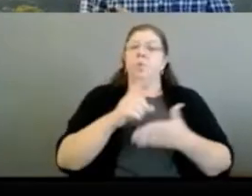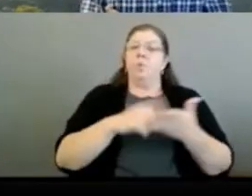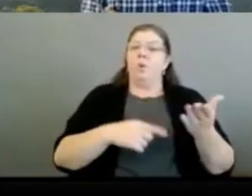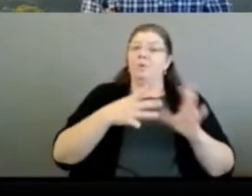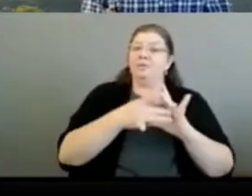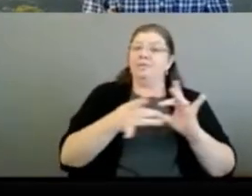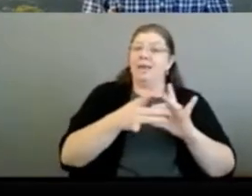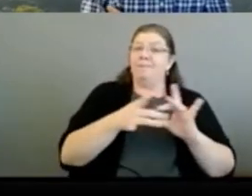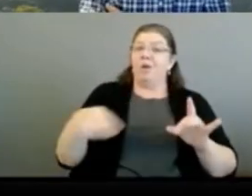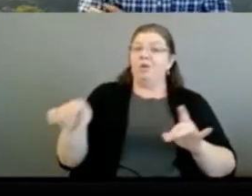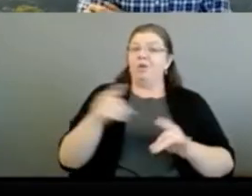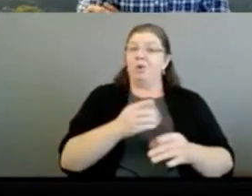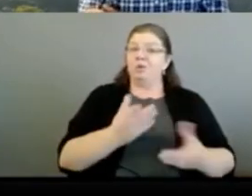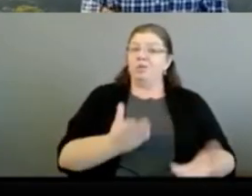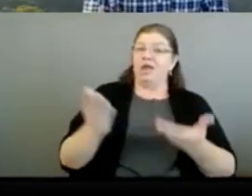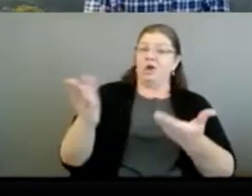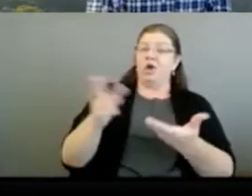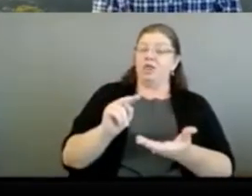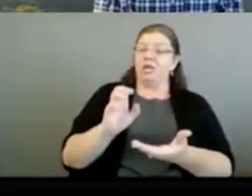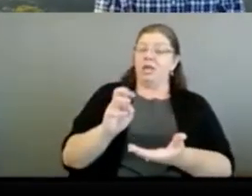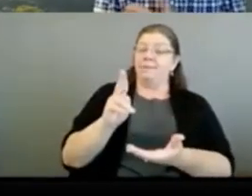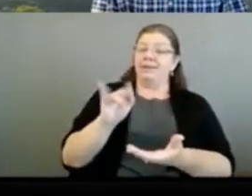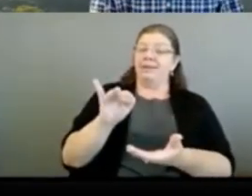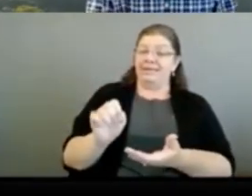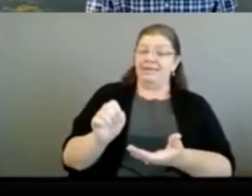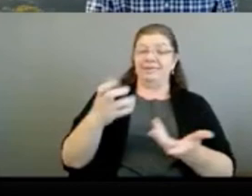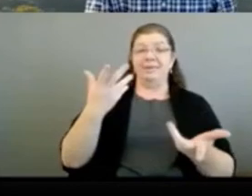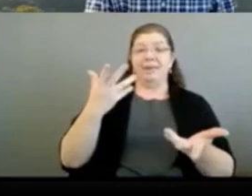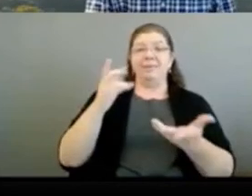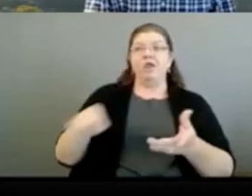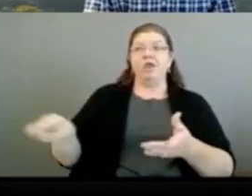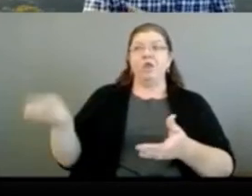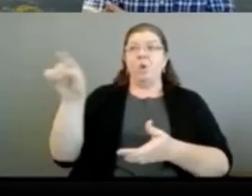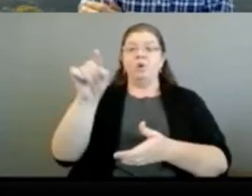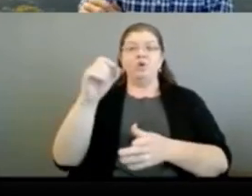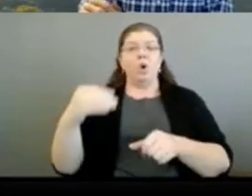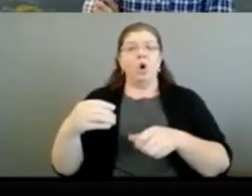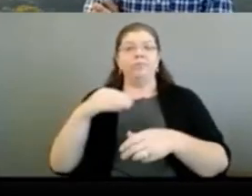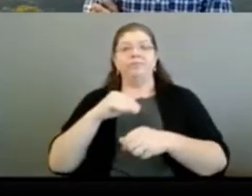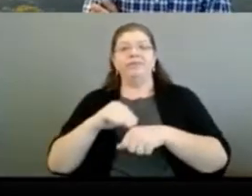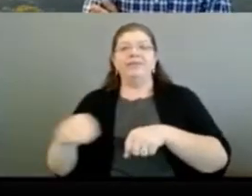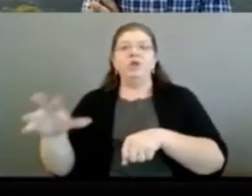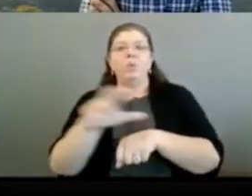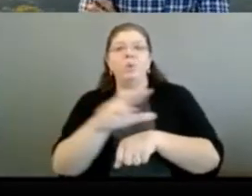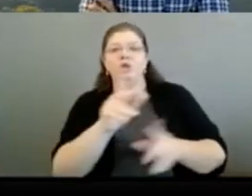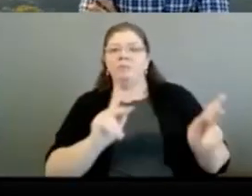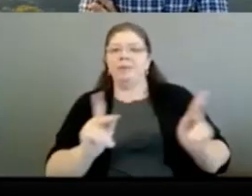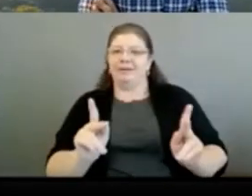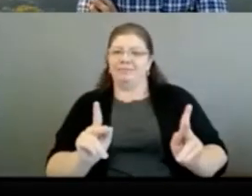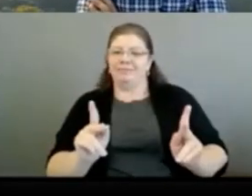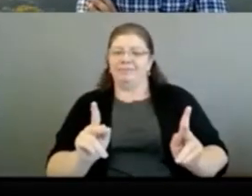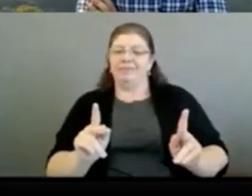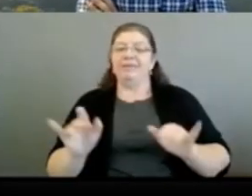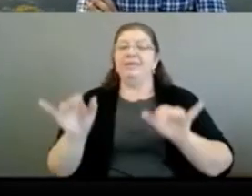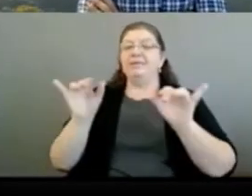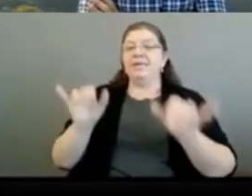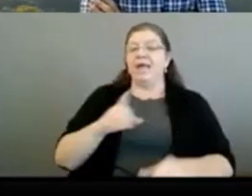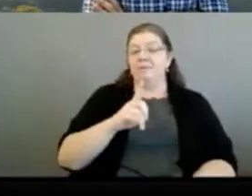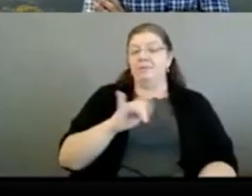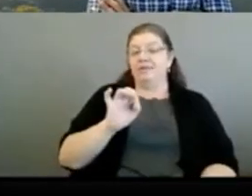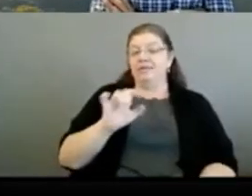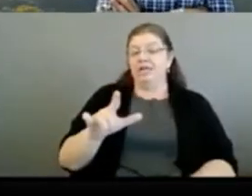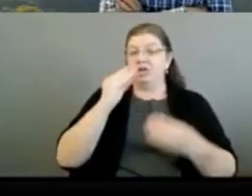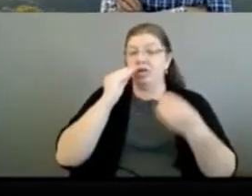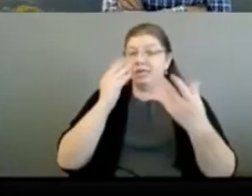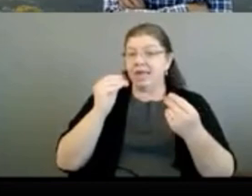the nominees of many others? We might be able to say that those are influential people. Similarly, when we're talking about digital data, we